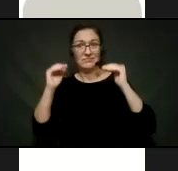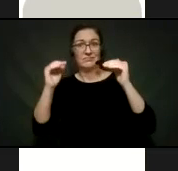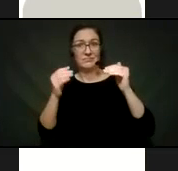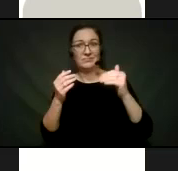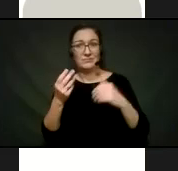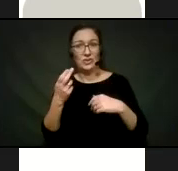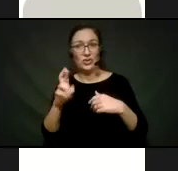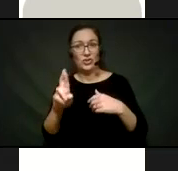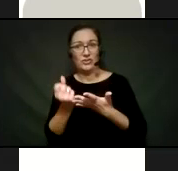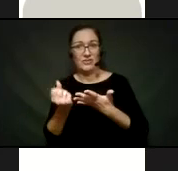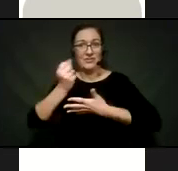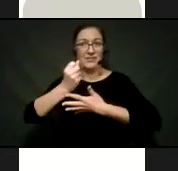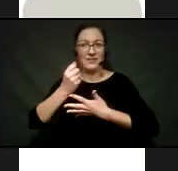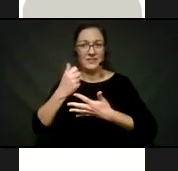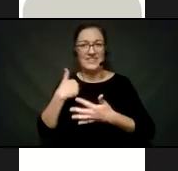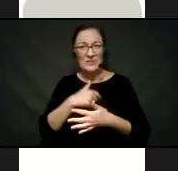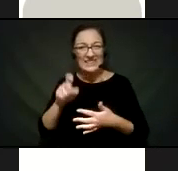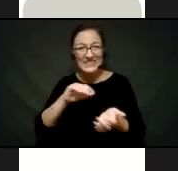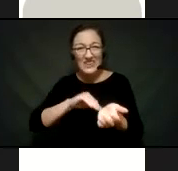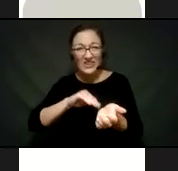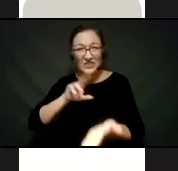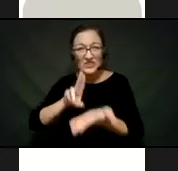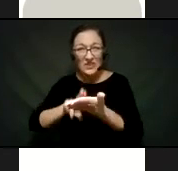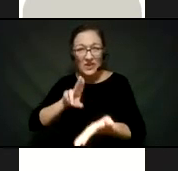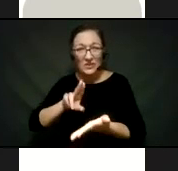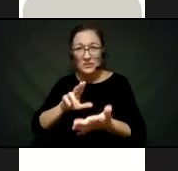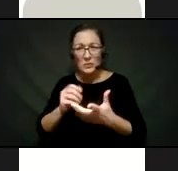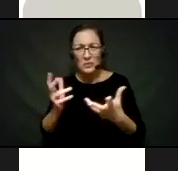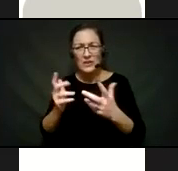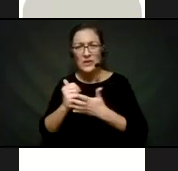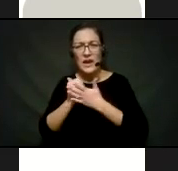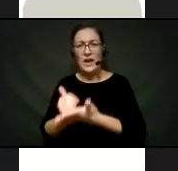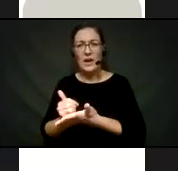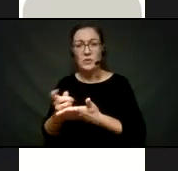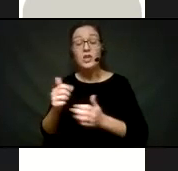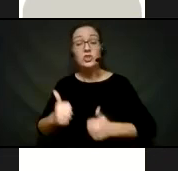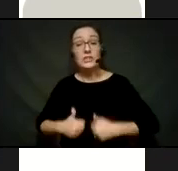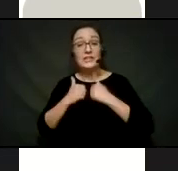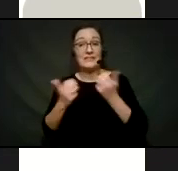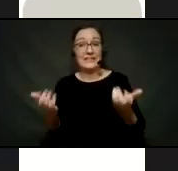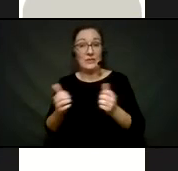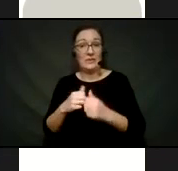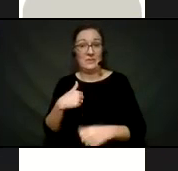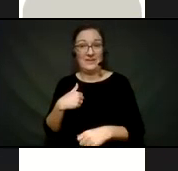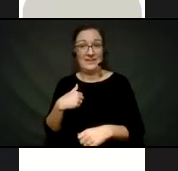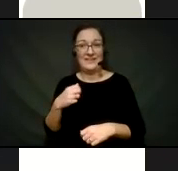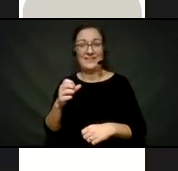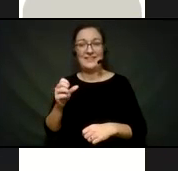I'm not sure how to go about to do that to help her. She lives at home with me, so she's not going to fall in the